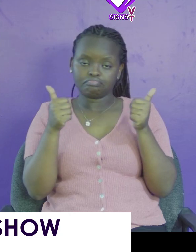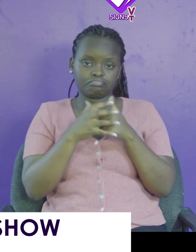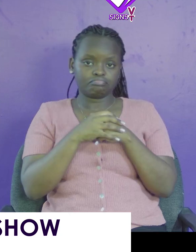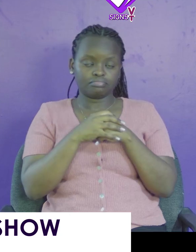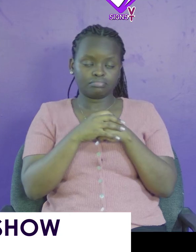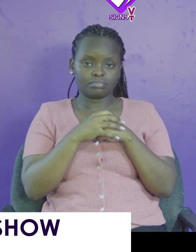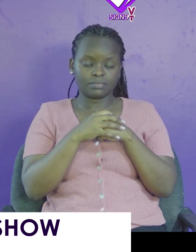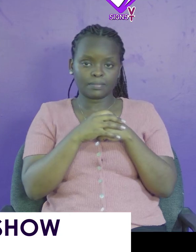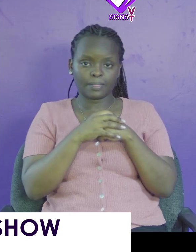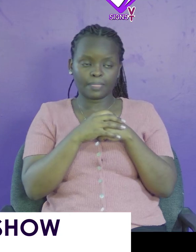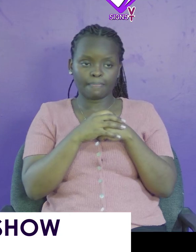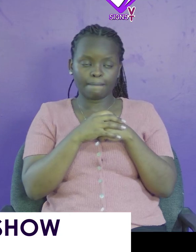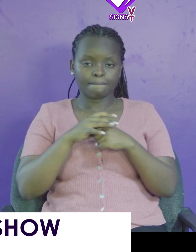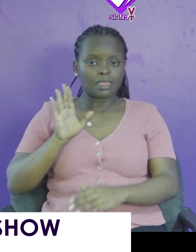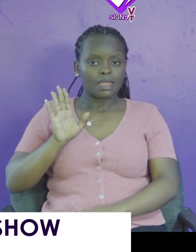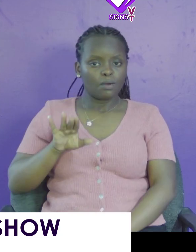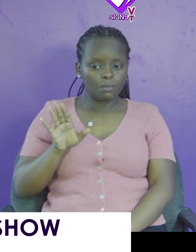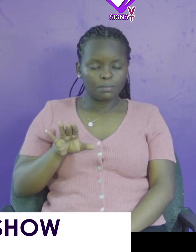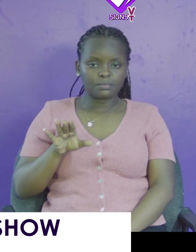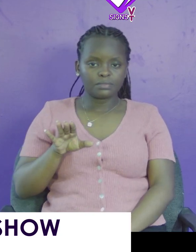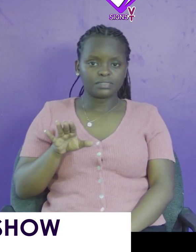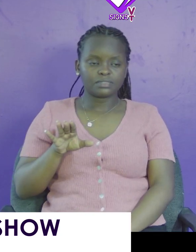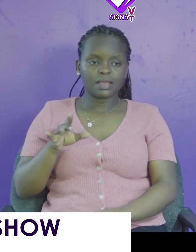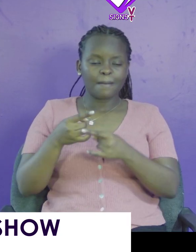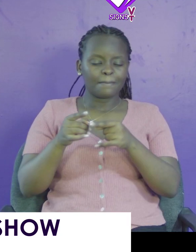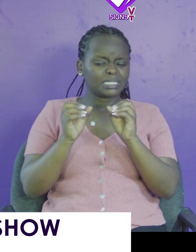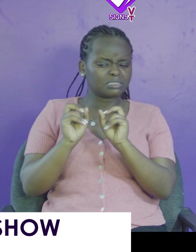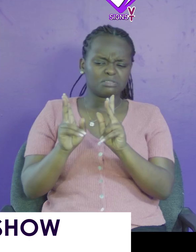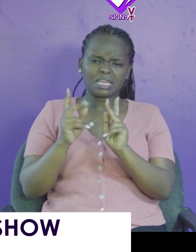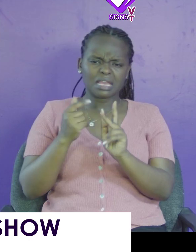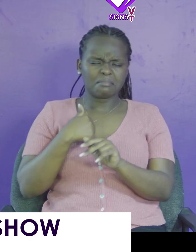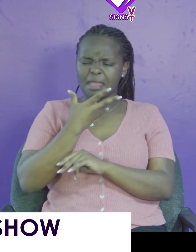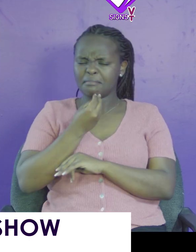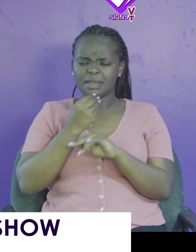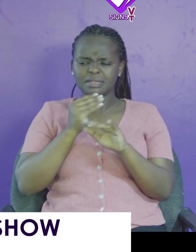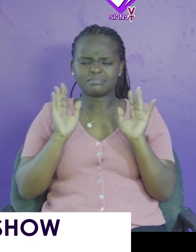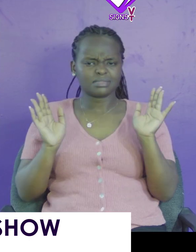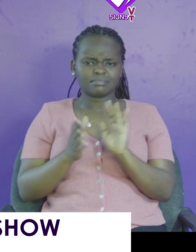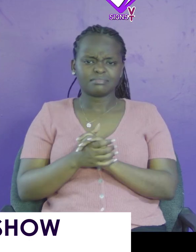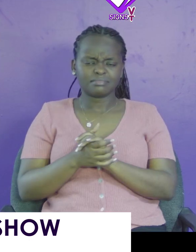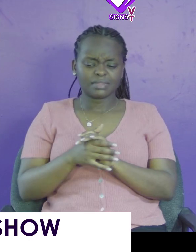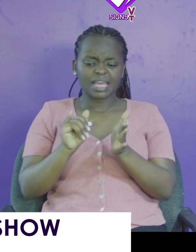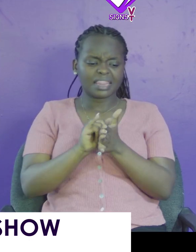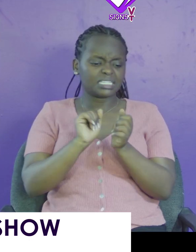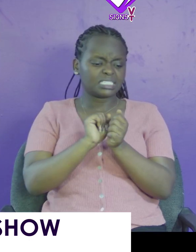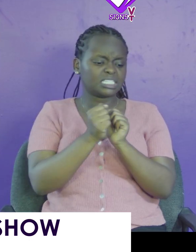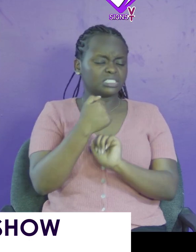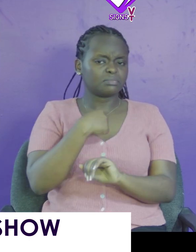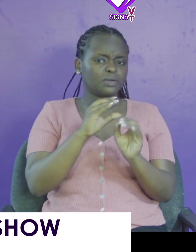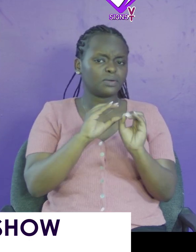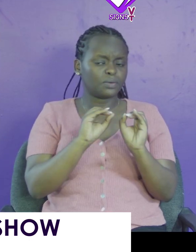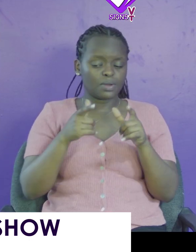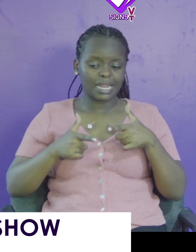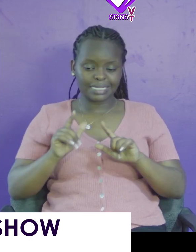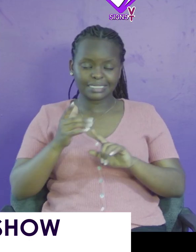I'm under a woman MD, but it is okay. I'm still a man. That doesn't change me as a man. Let